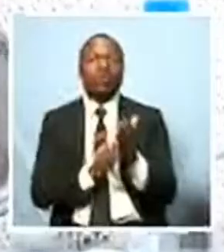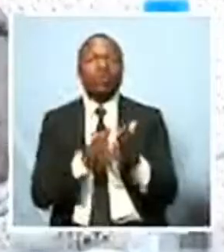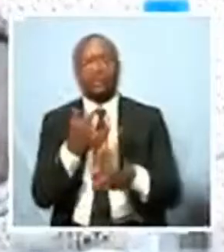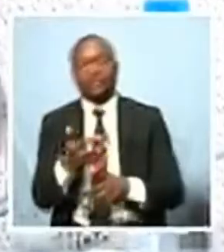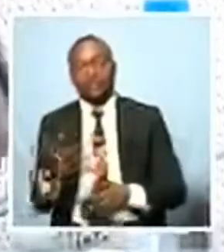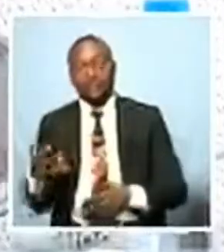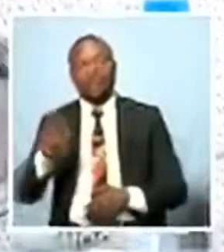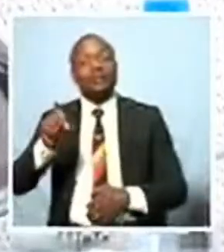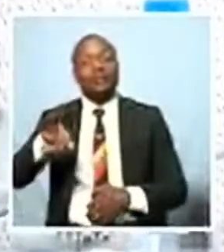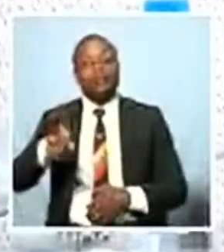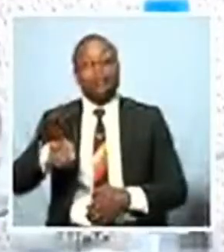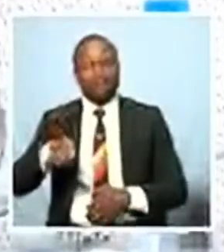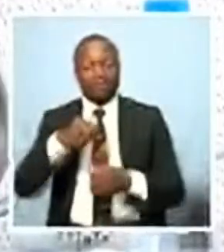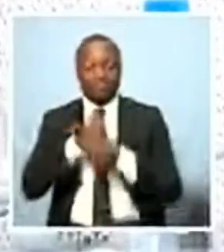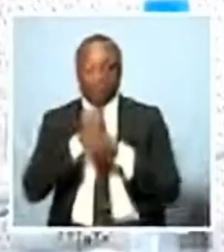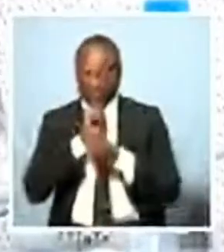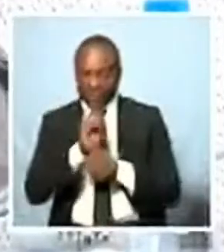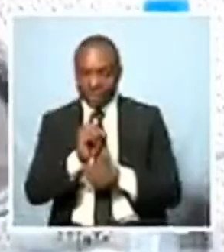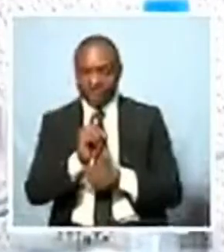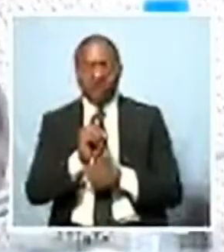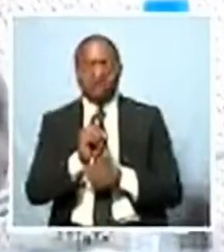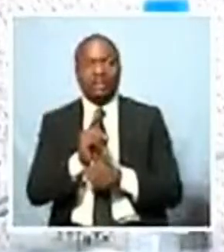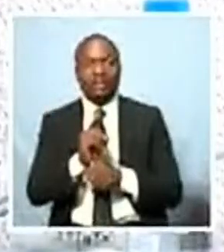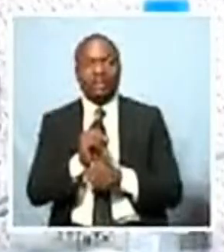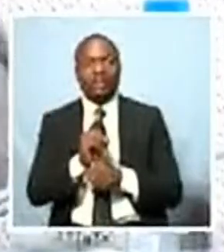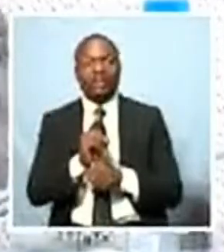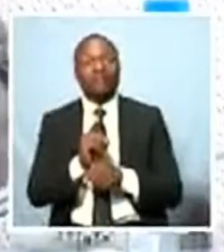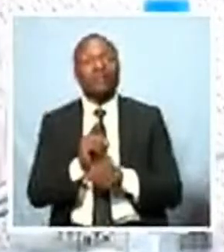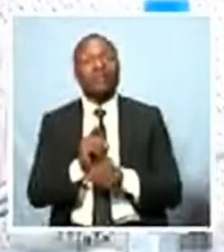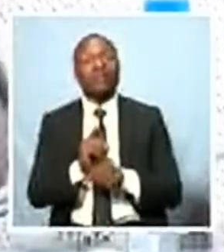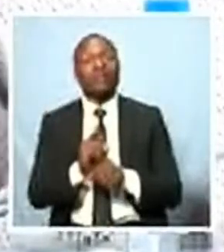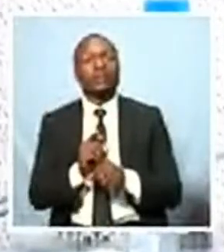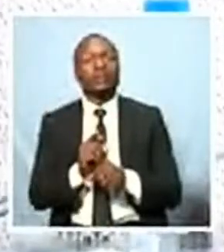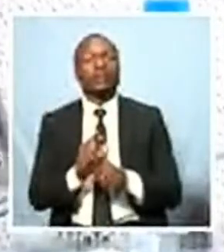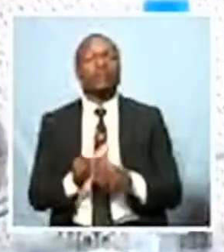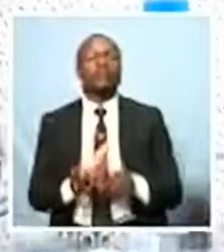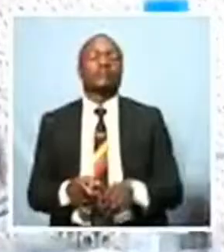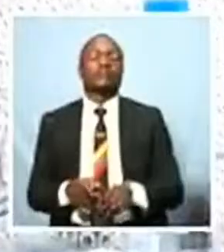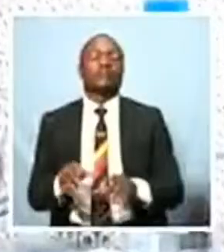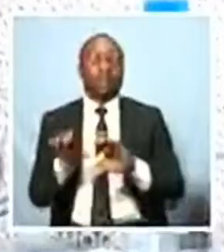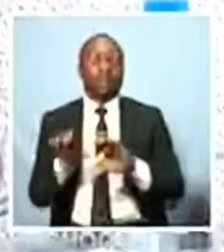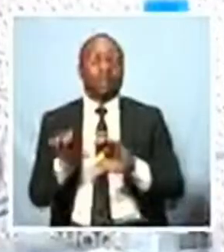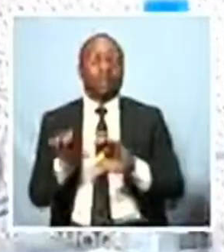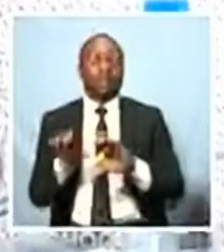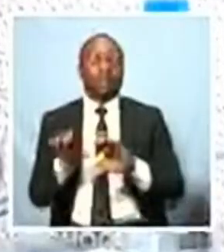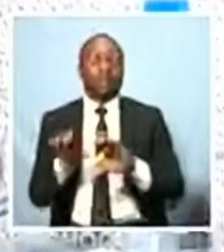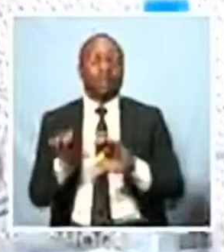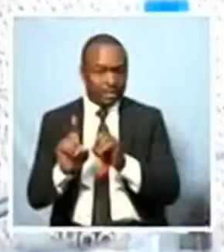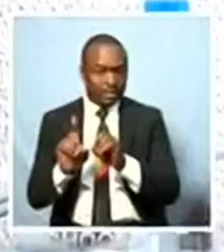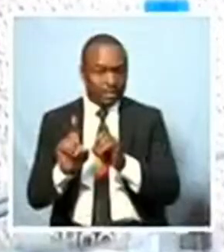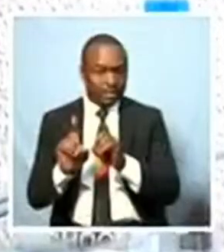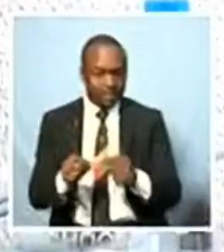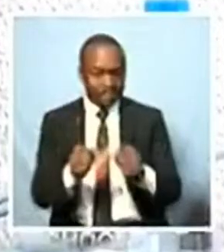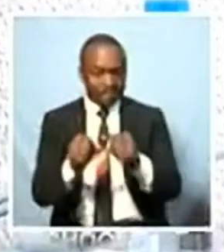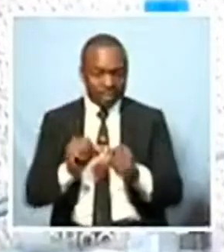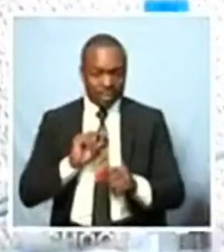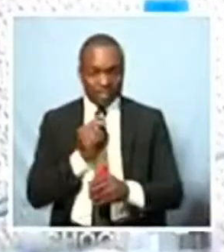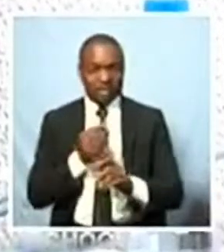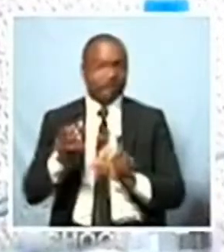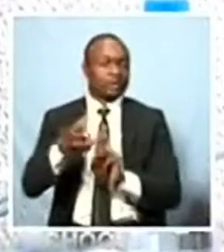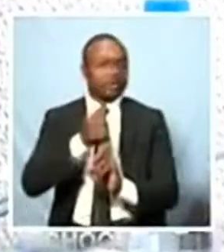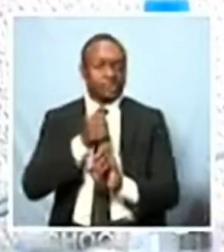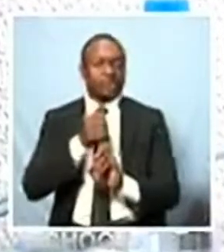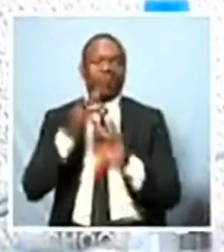that we need to ensure that are playing out continuously in our educational system for us to achieve the results that